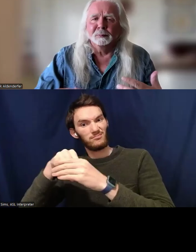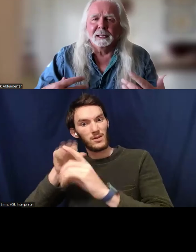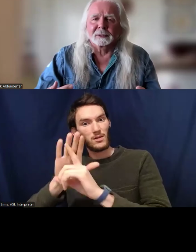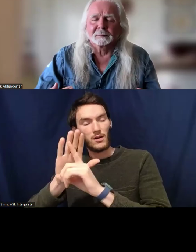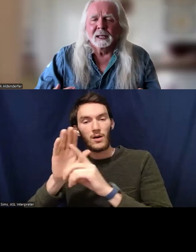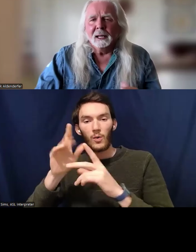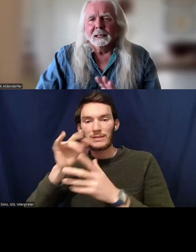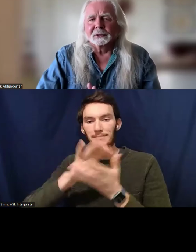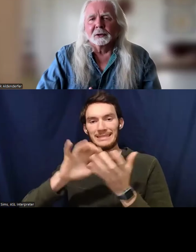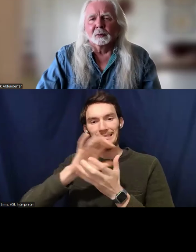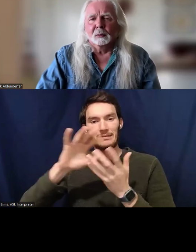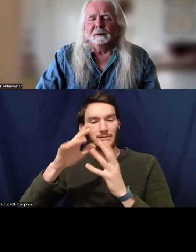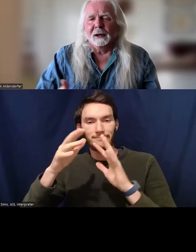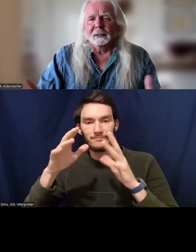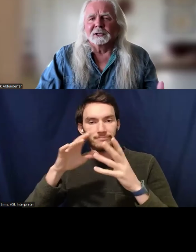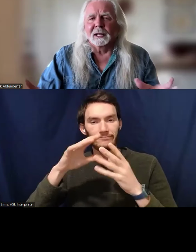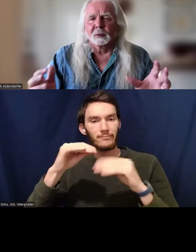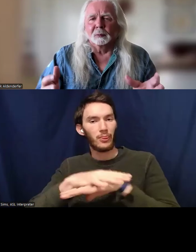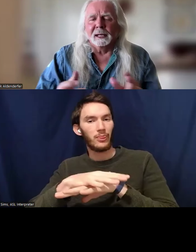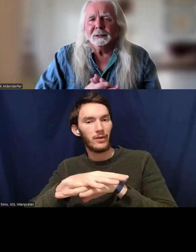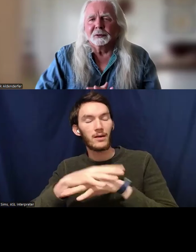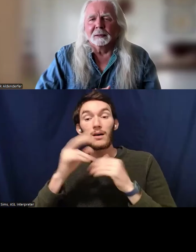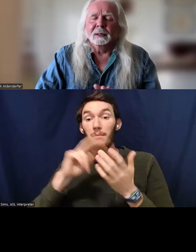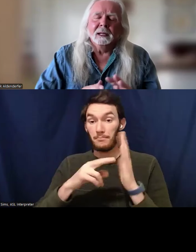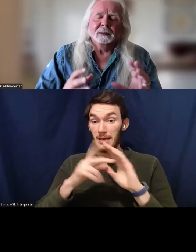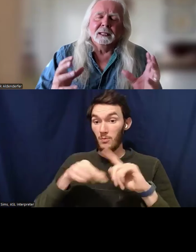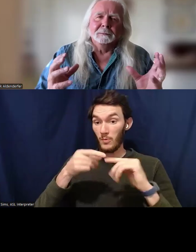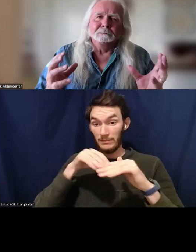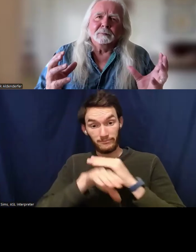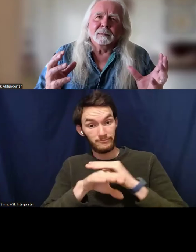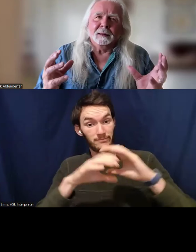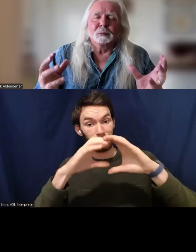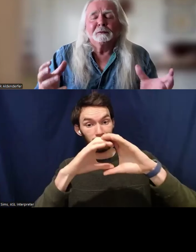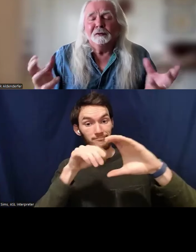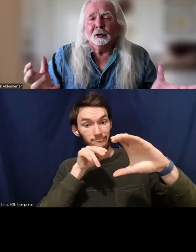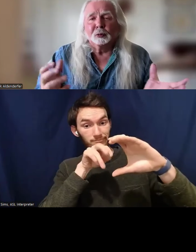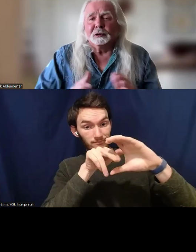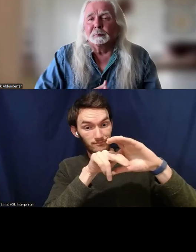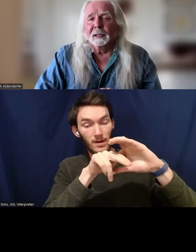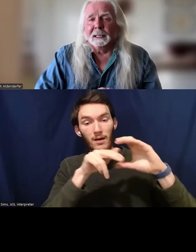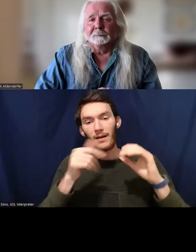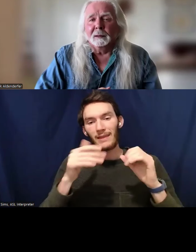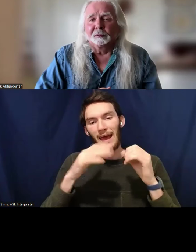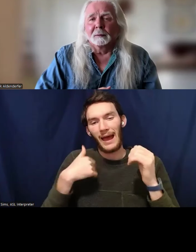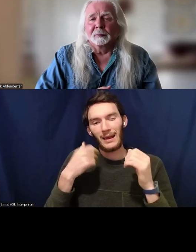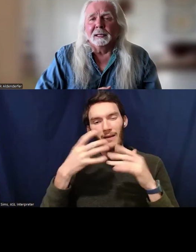highly mixed. And so what we found is that when we entered them, they were filled with